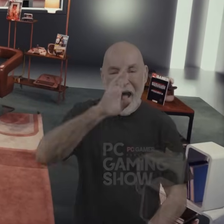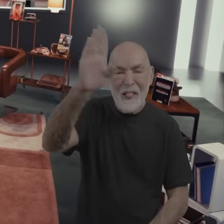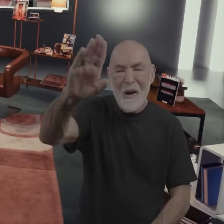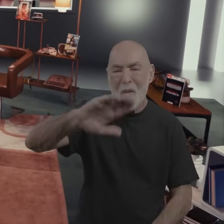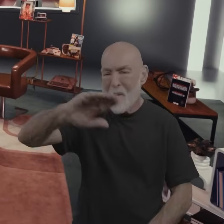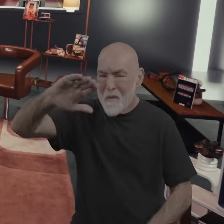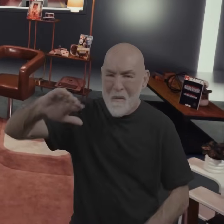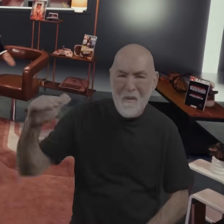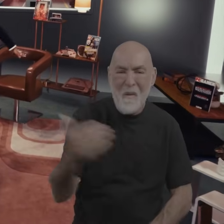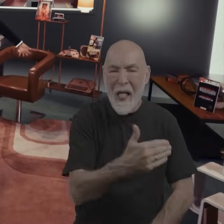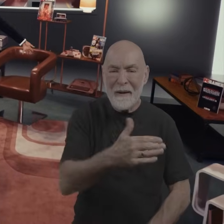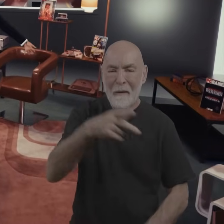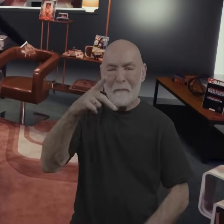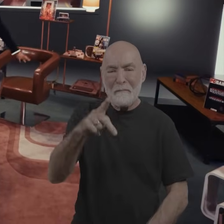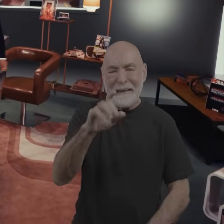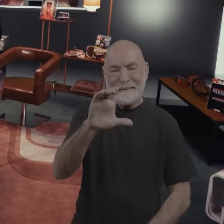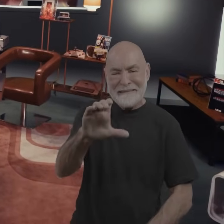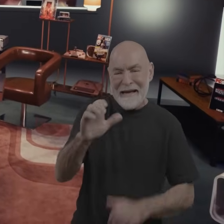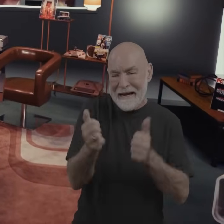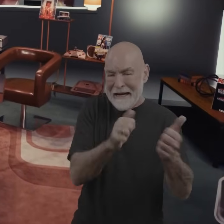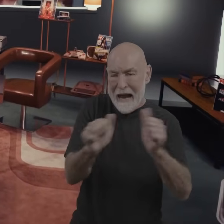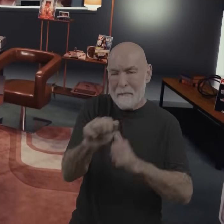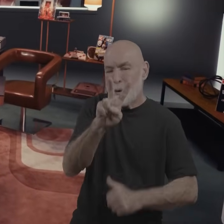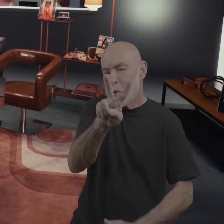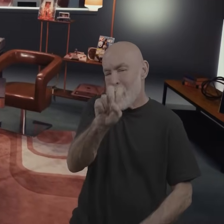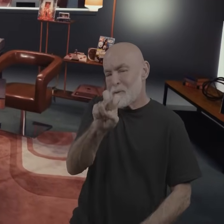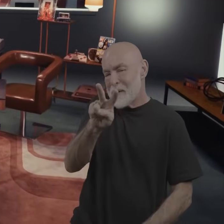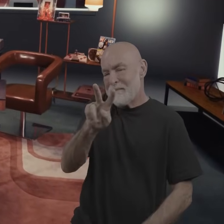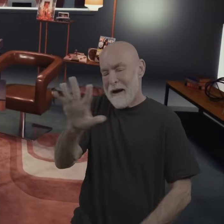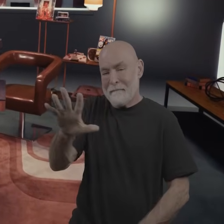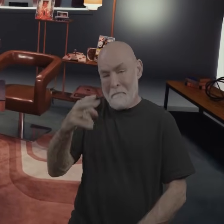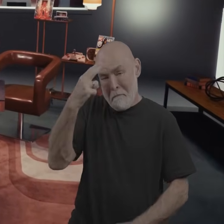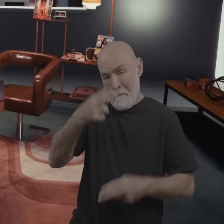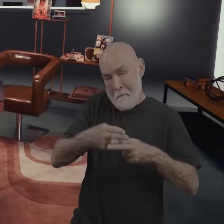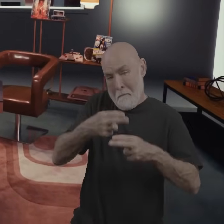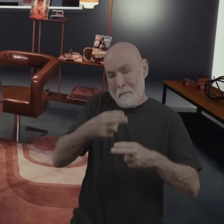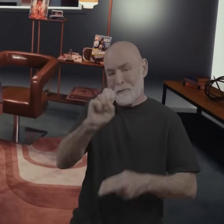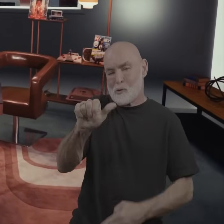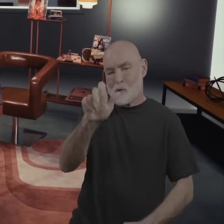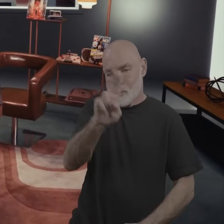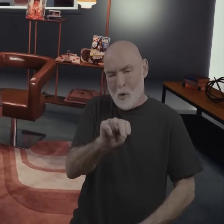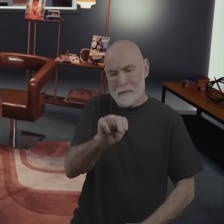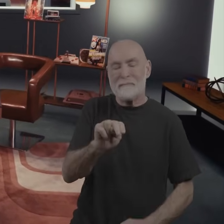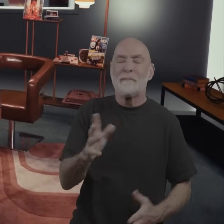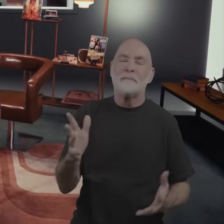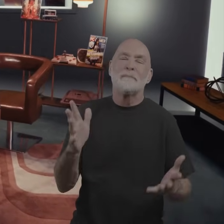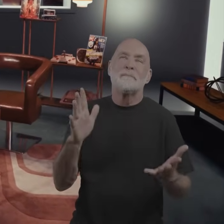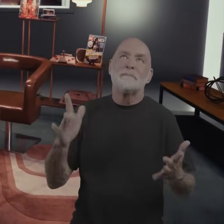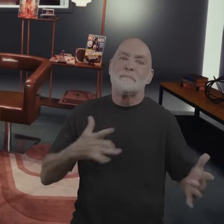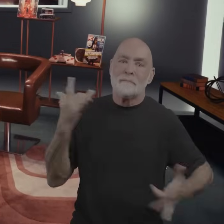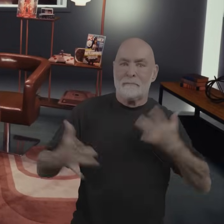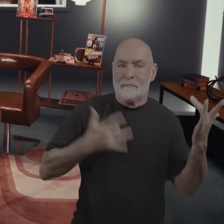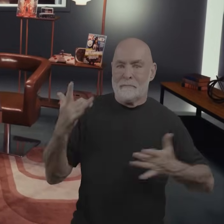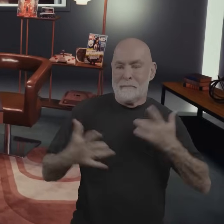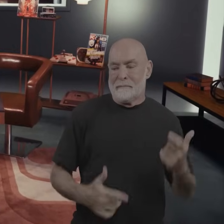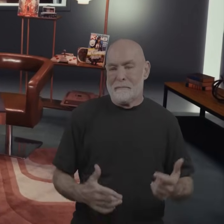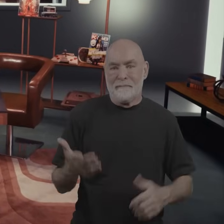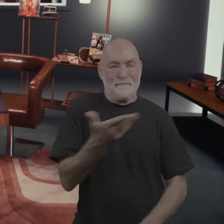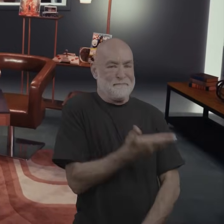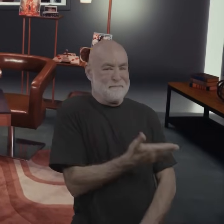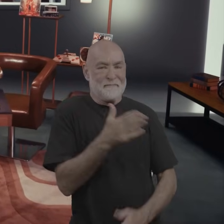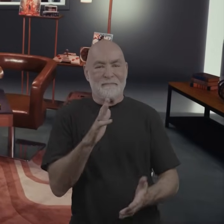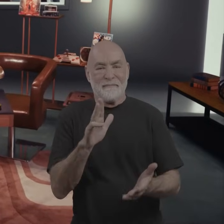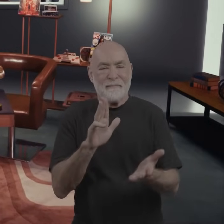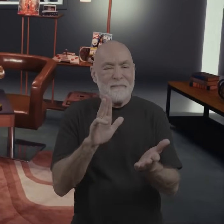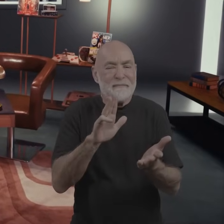hello, and welcome to the PC Gaming Show 2025. My name is Sean Day9 Plott, and once again, I am thrilled to be here with you,